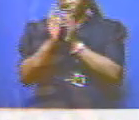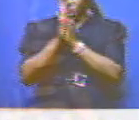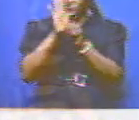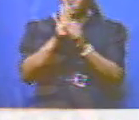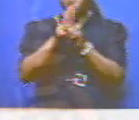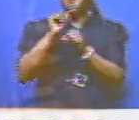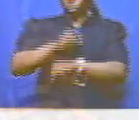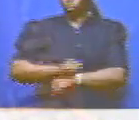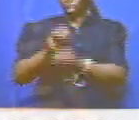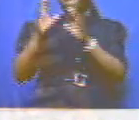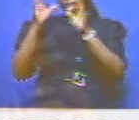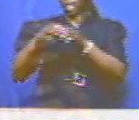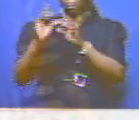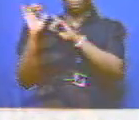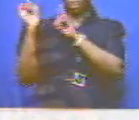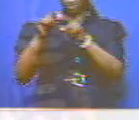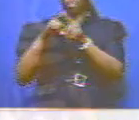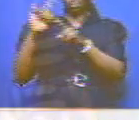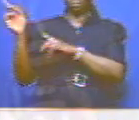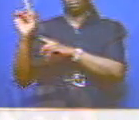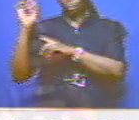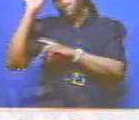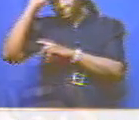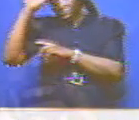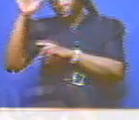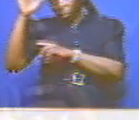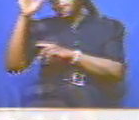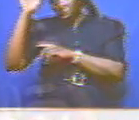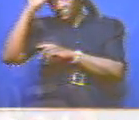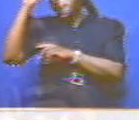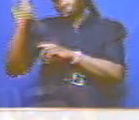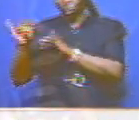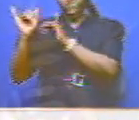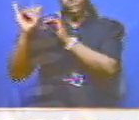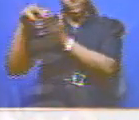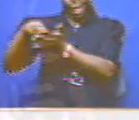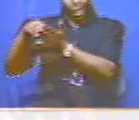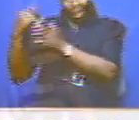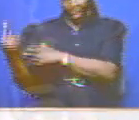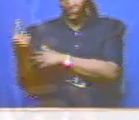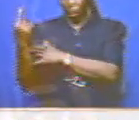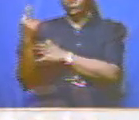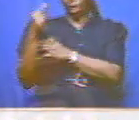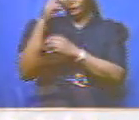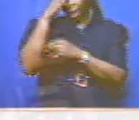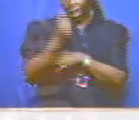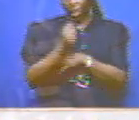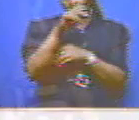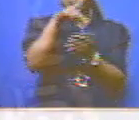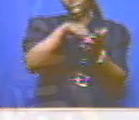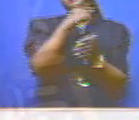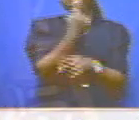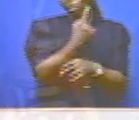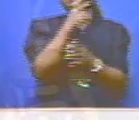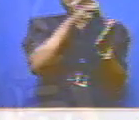from Kiambu and they all compete in Nairobi. Kiambu should be able to stand on its own. Kajiado should be able to stand on its own. We should see Machakos